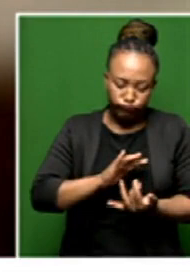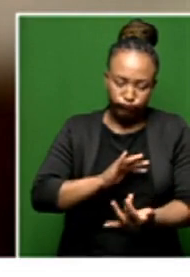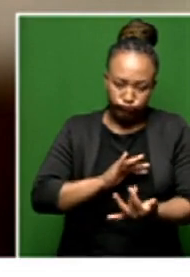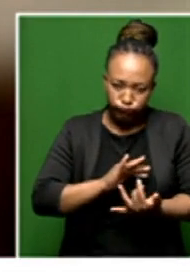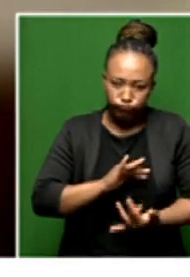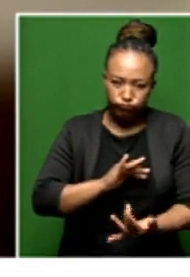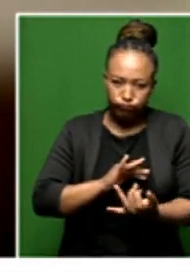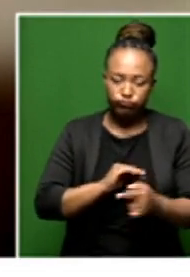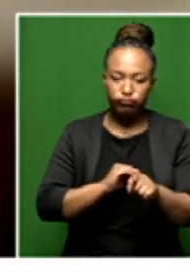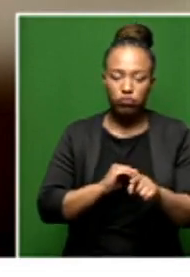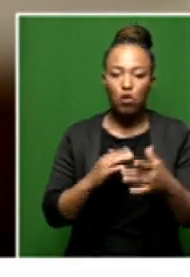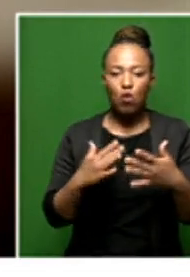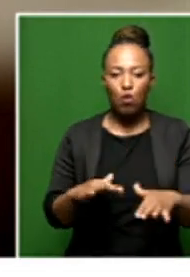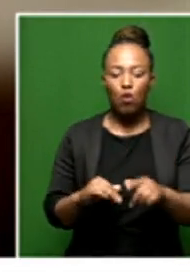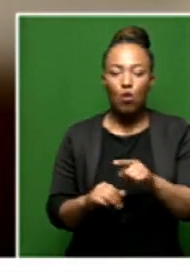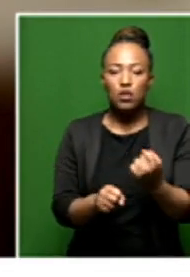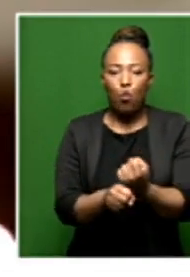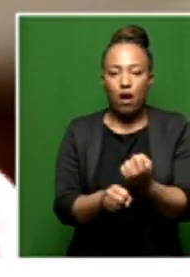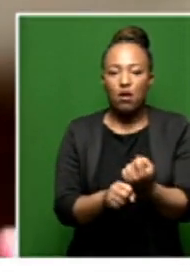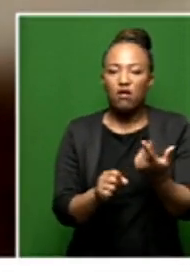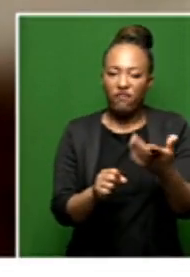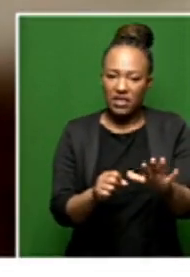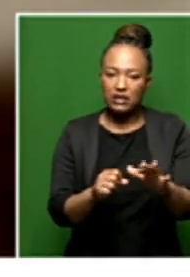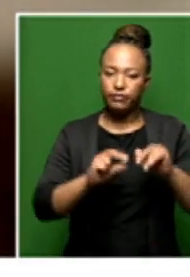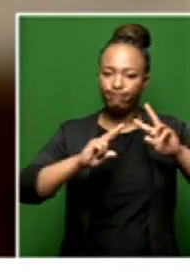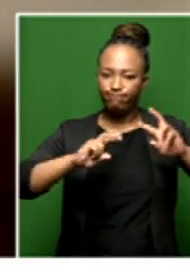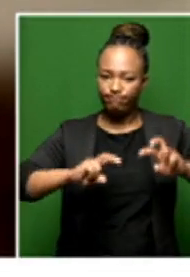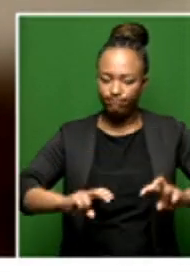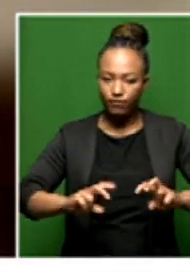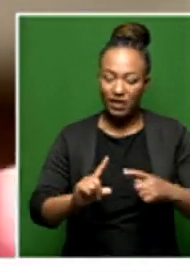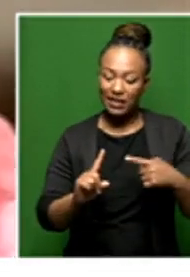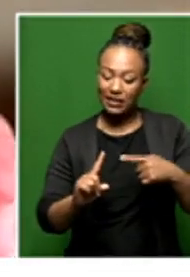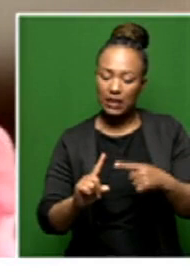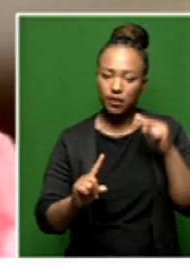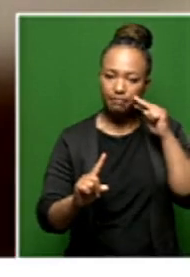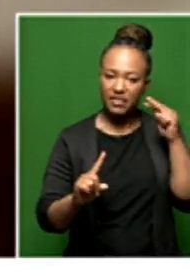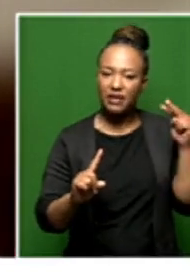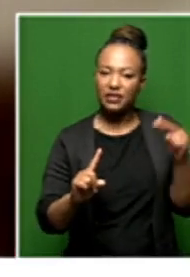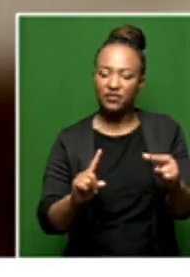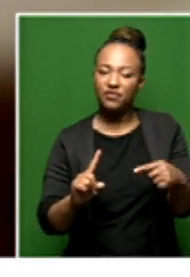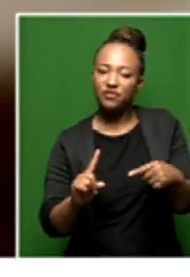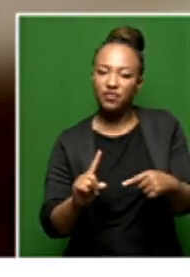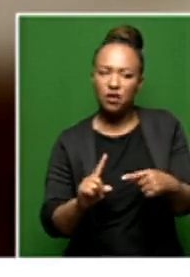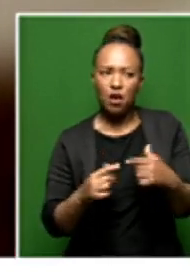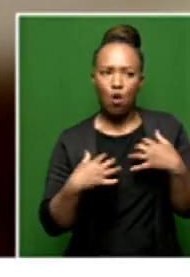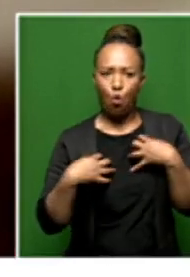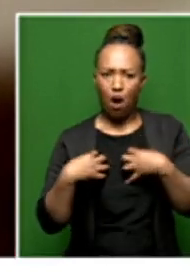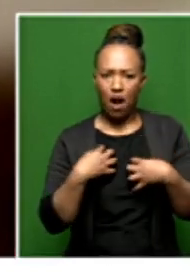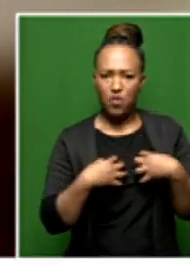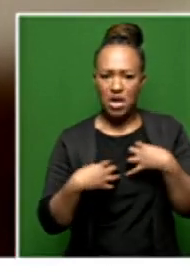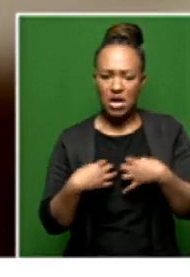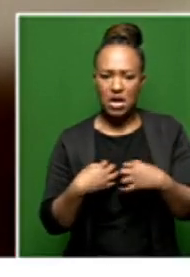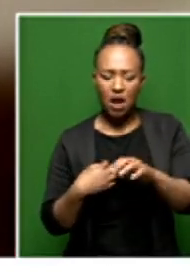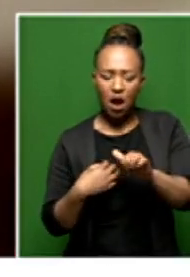I think that's where partly this work came from. So she came from the perspective of she's worried about how antibiotics are